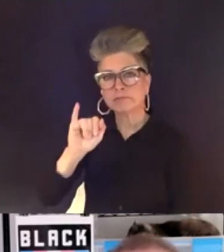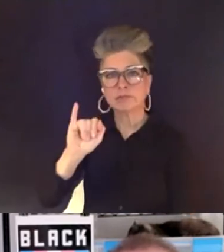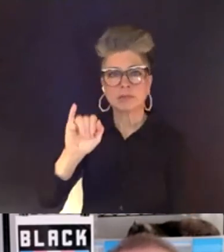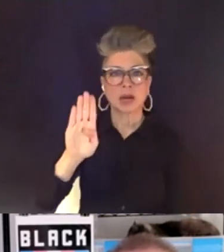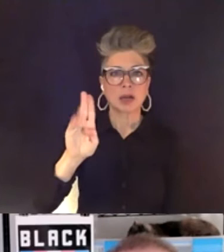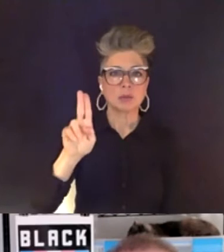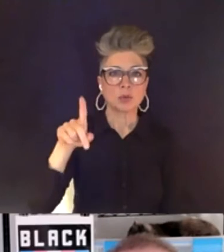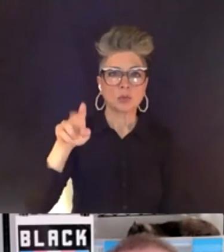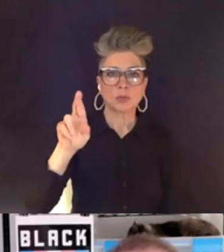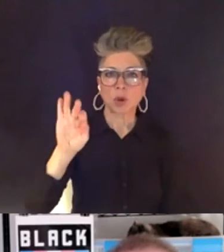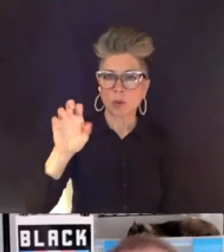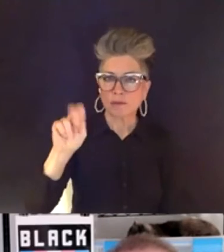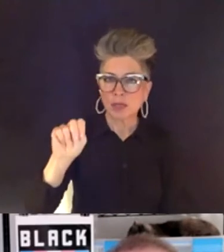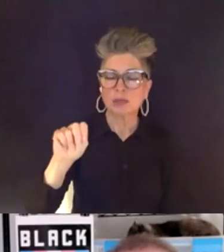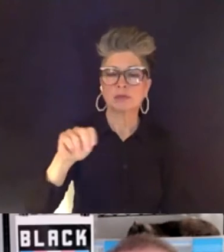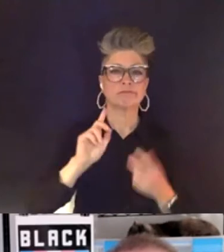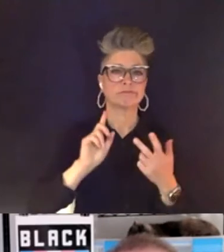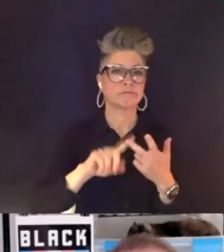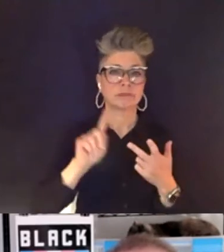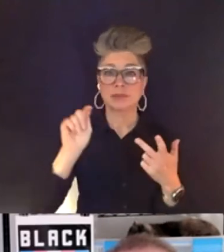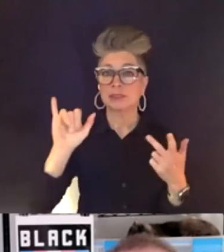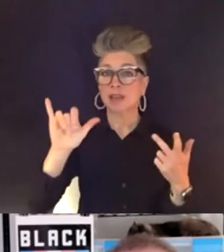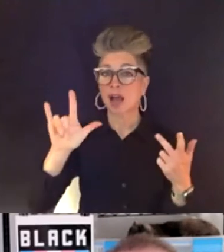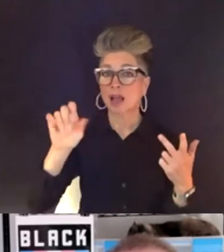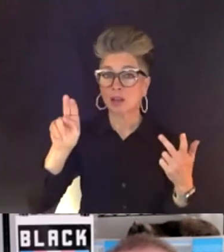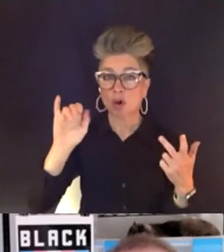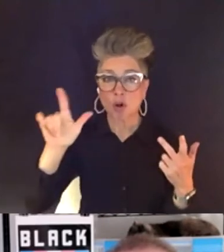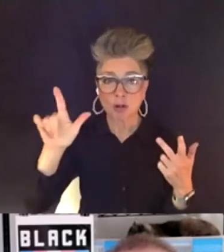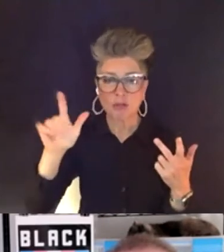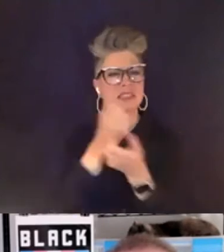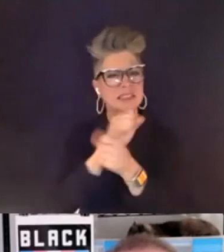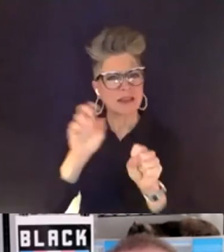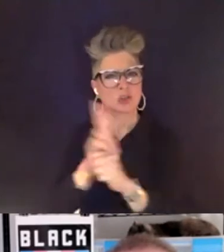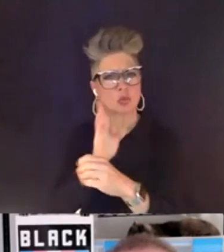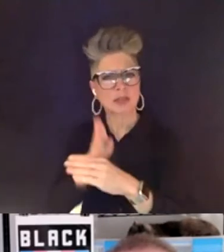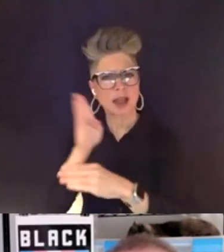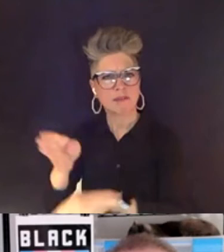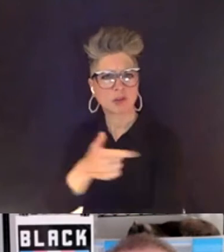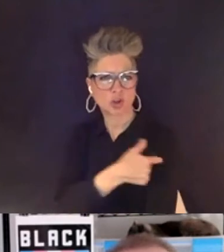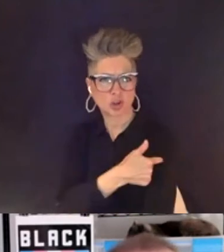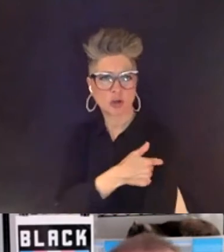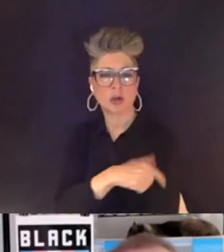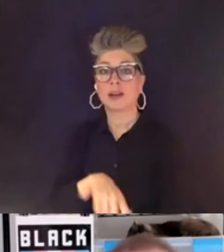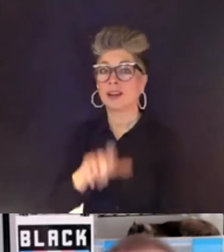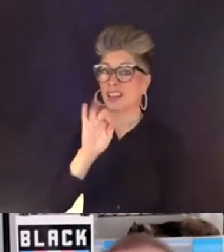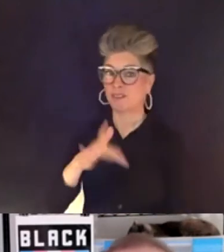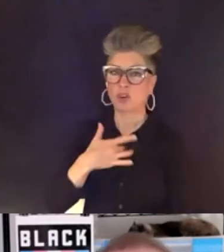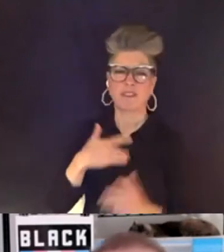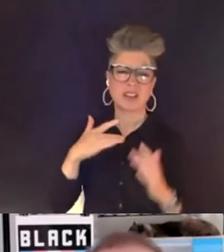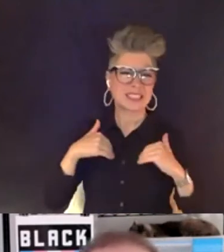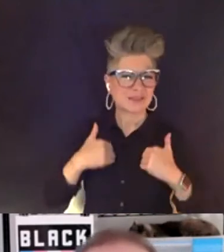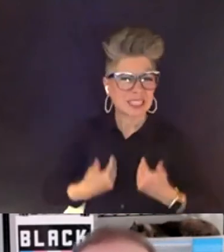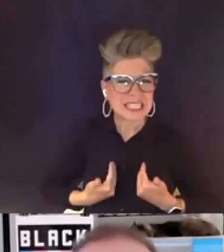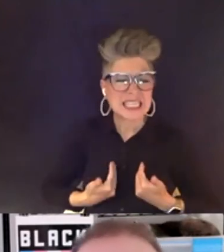are safe medications to use after a vaccination. If you're feeling fatigue, low-grade fever,